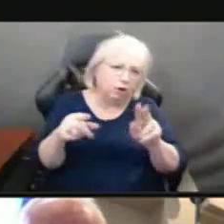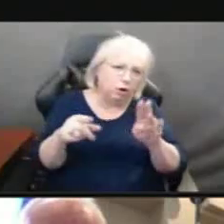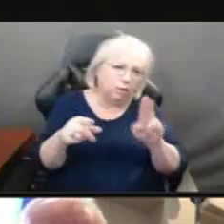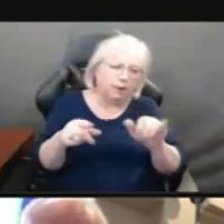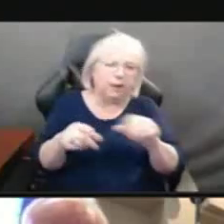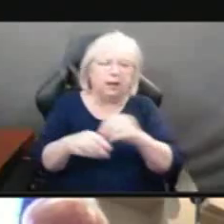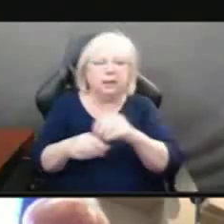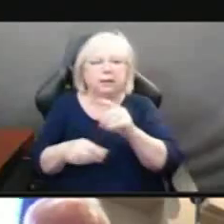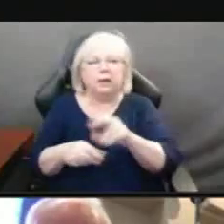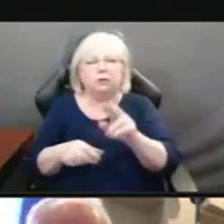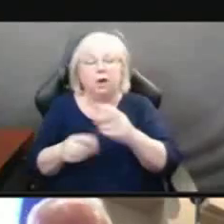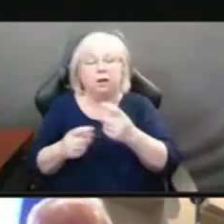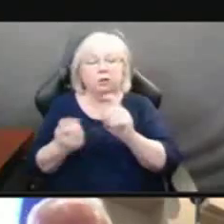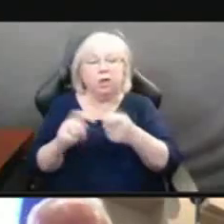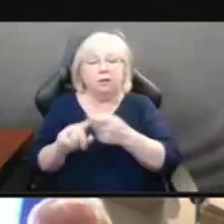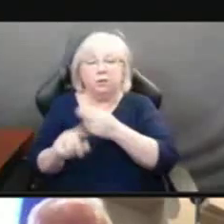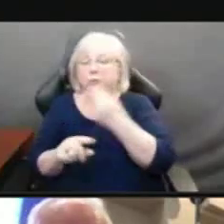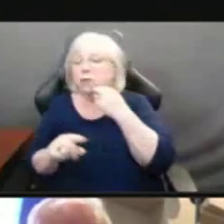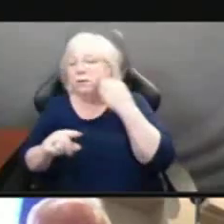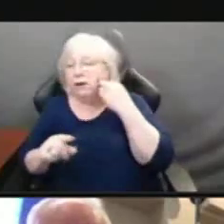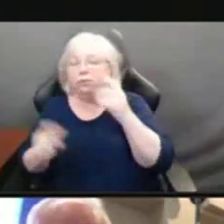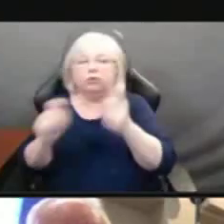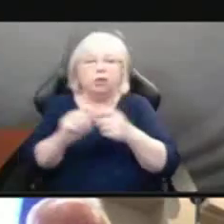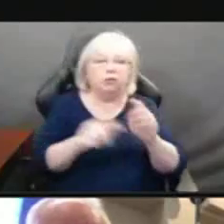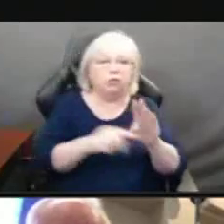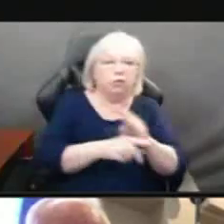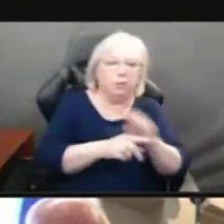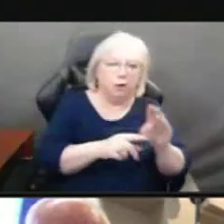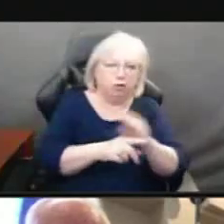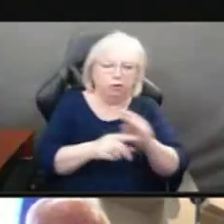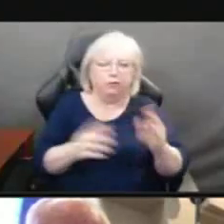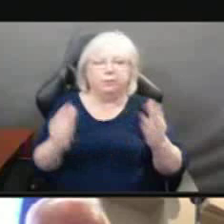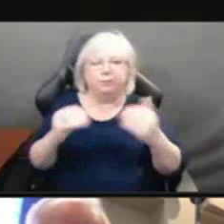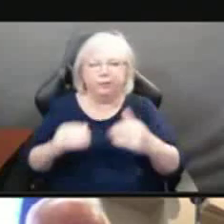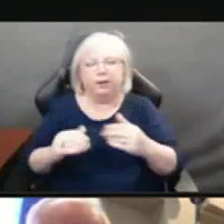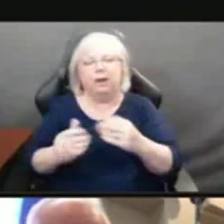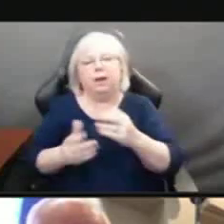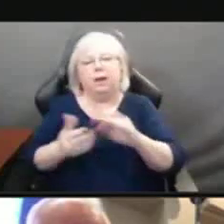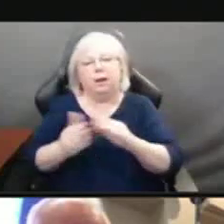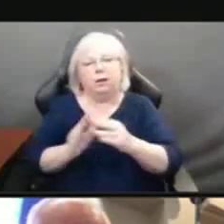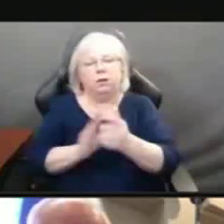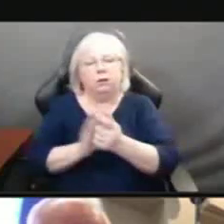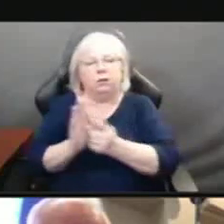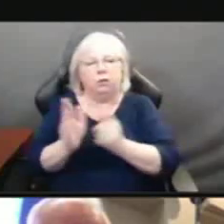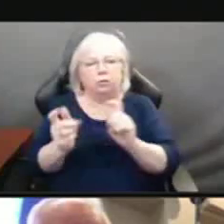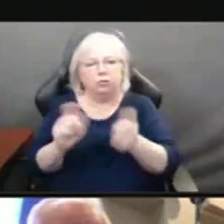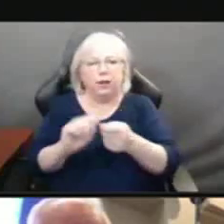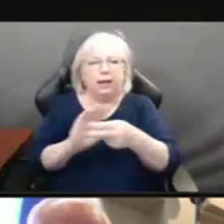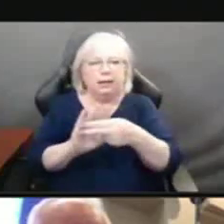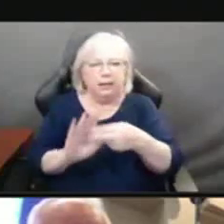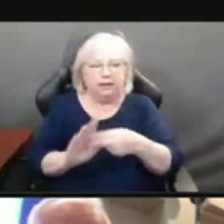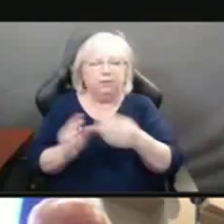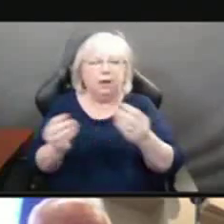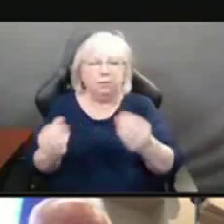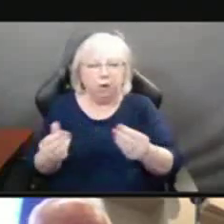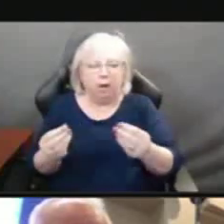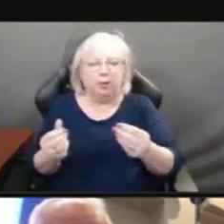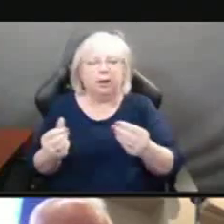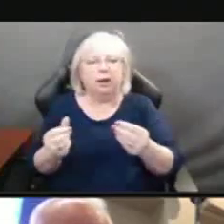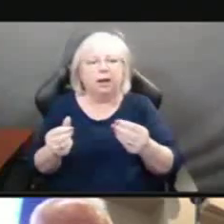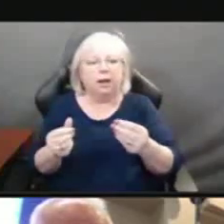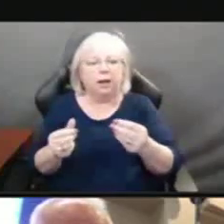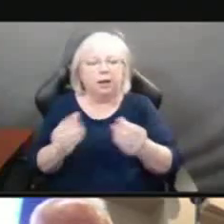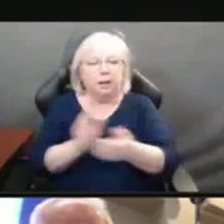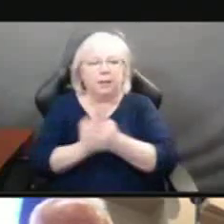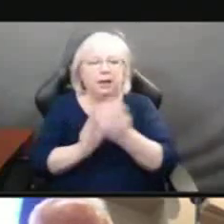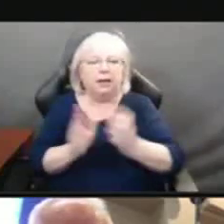Arkansas, from residential load to commercial and for other purposes. An ordinance to reclassify property located in the City of Little Rock, Arkansas, amending